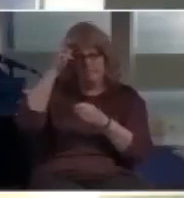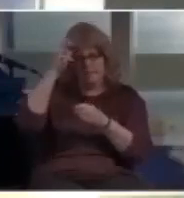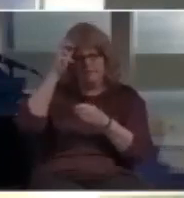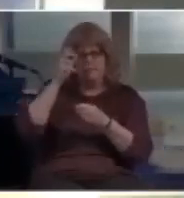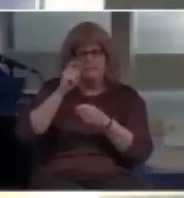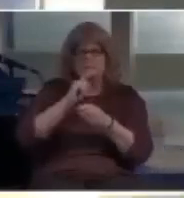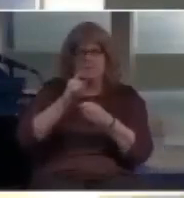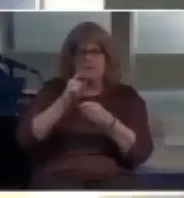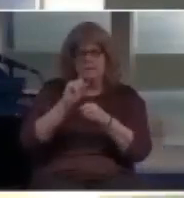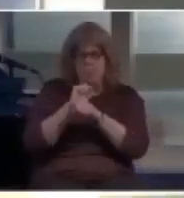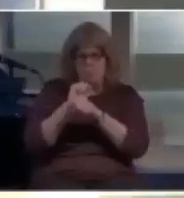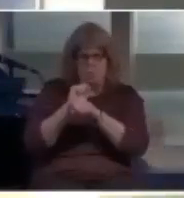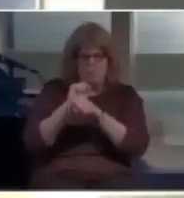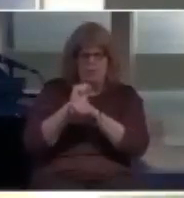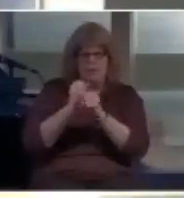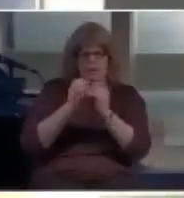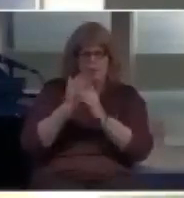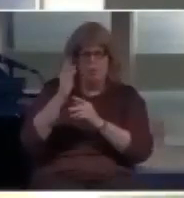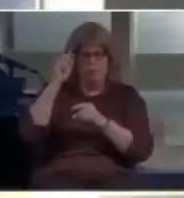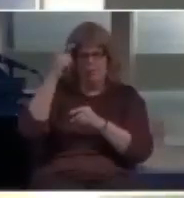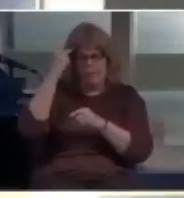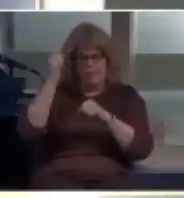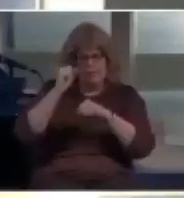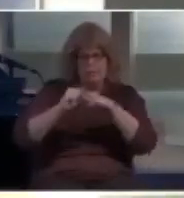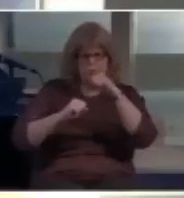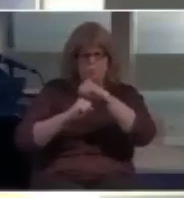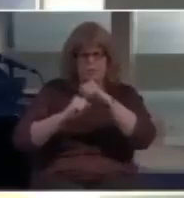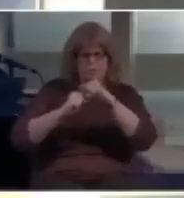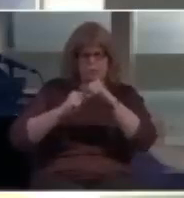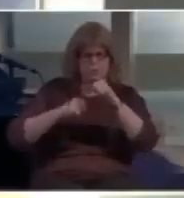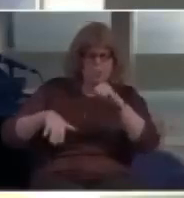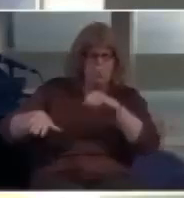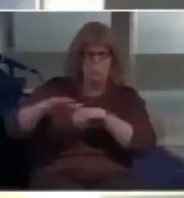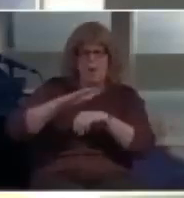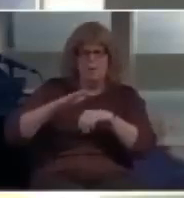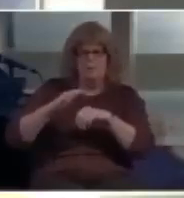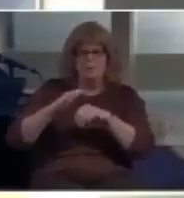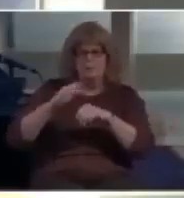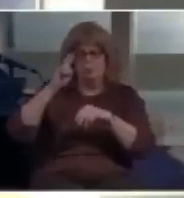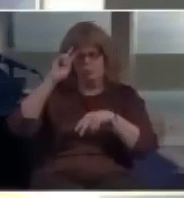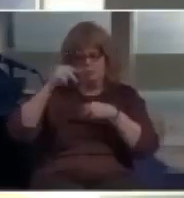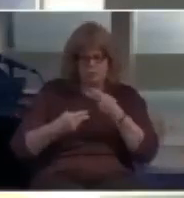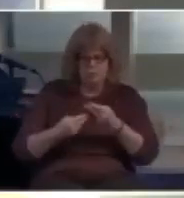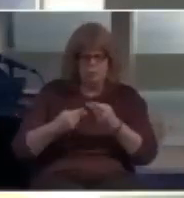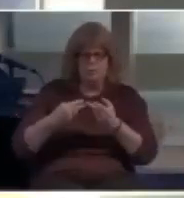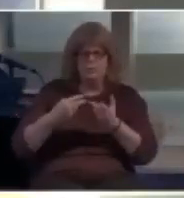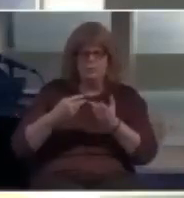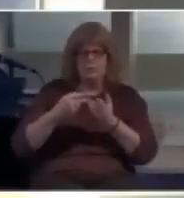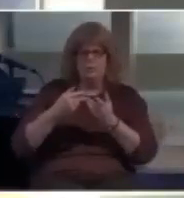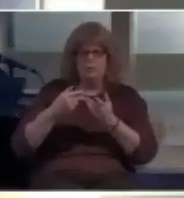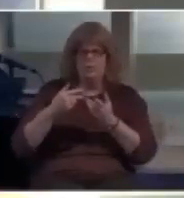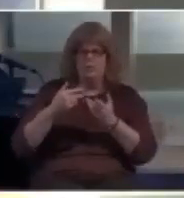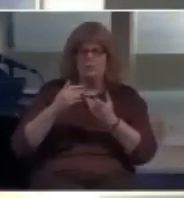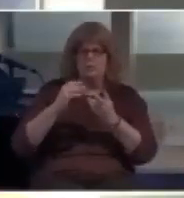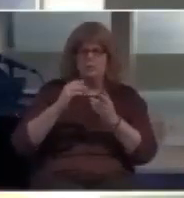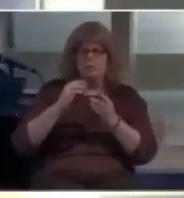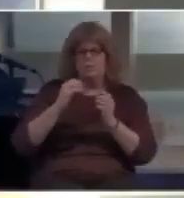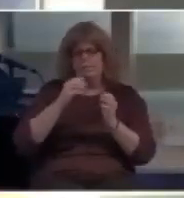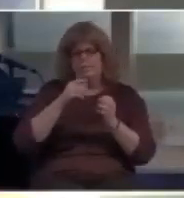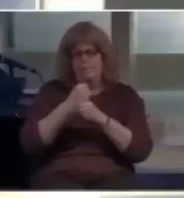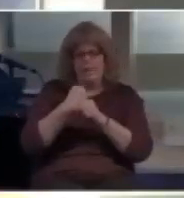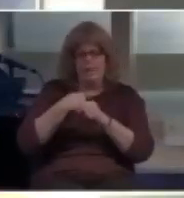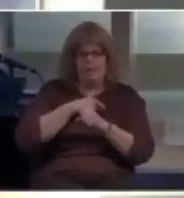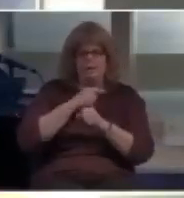is at work through the political structures around us to discourage us, to dissuade us, and to shut us